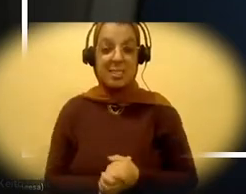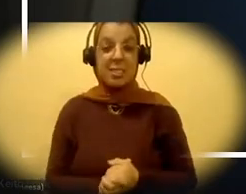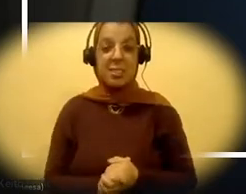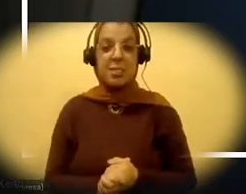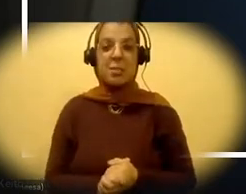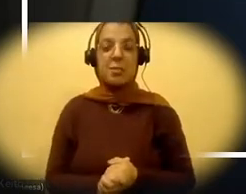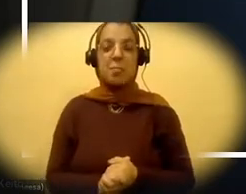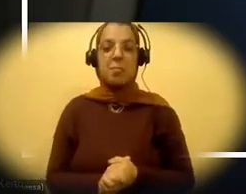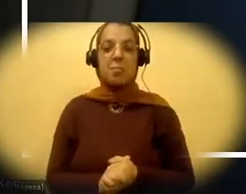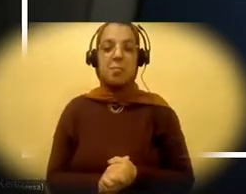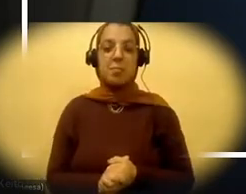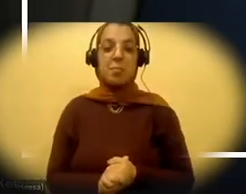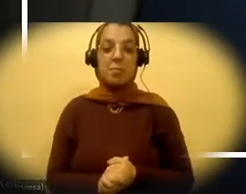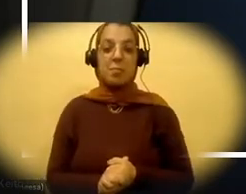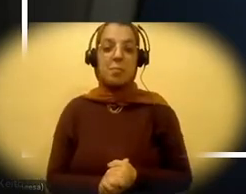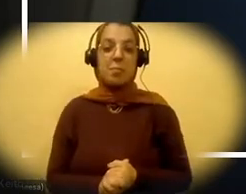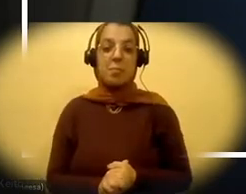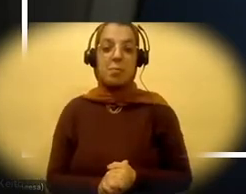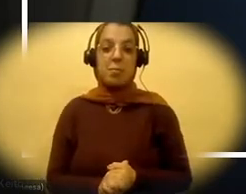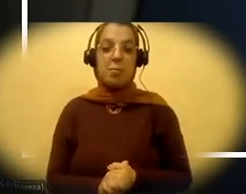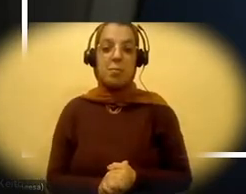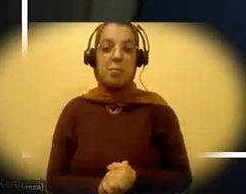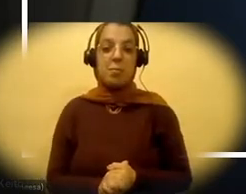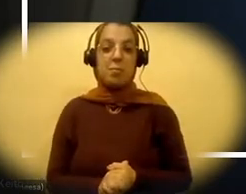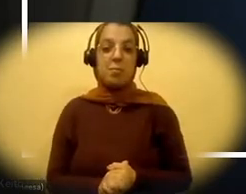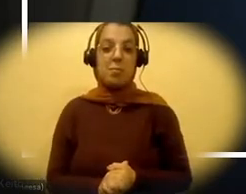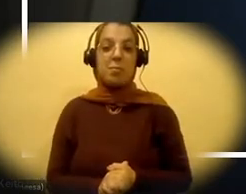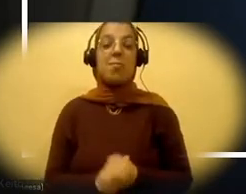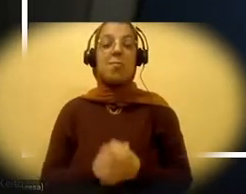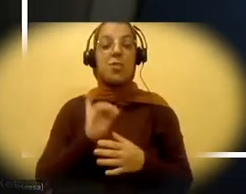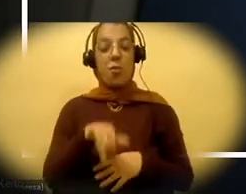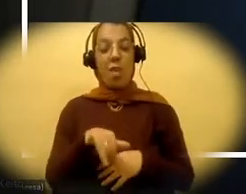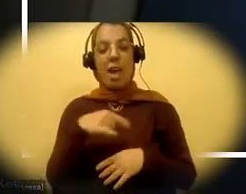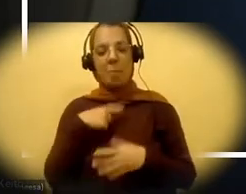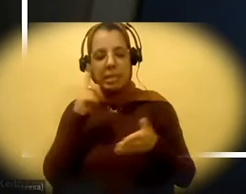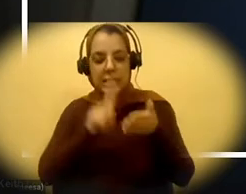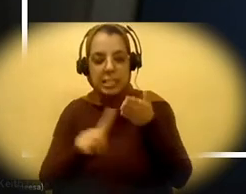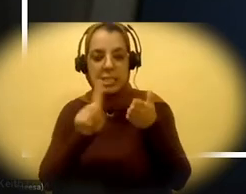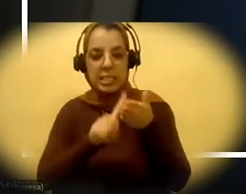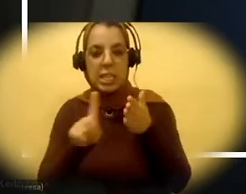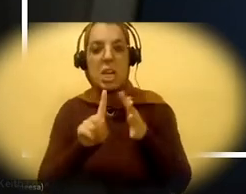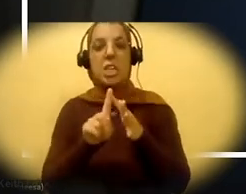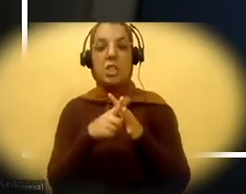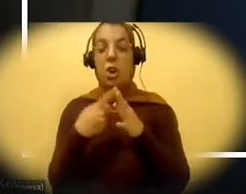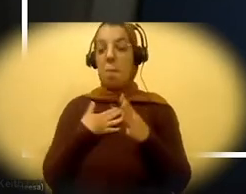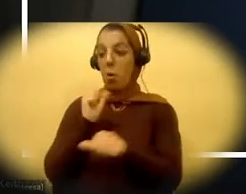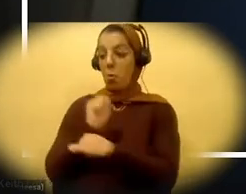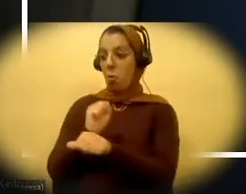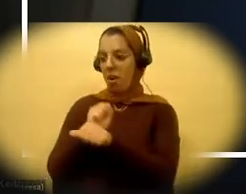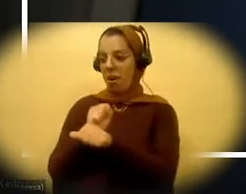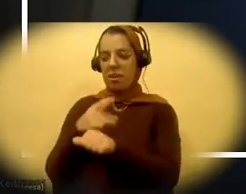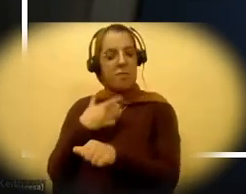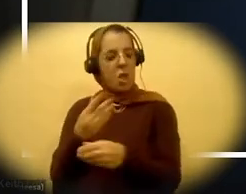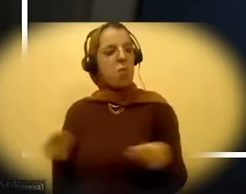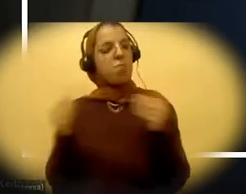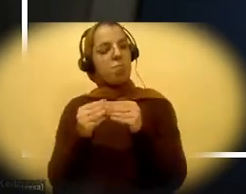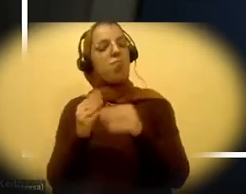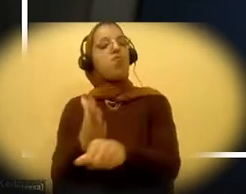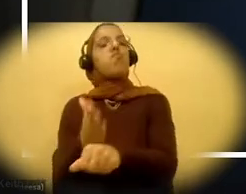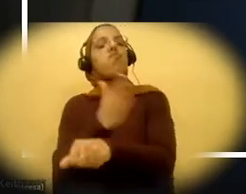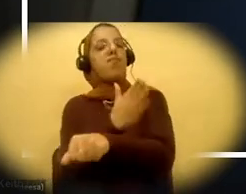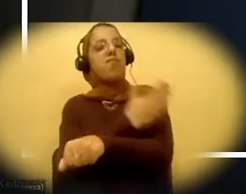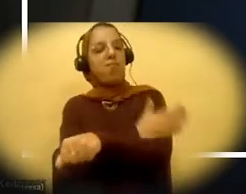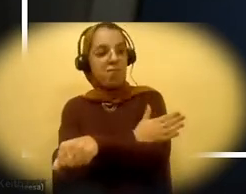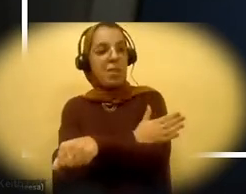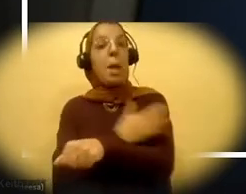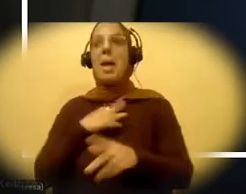it solidified my personality or my work or something. It just gave me the perspective that I really